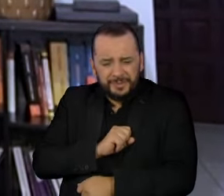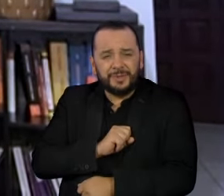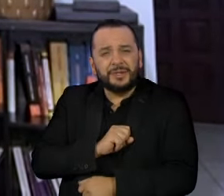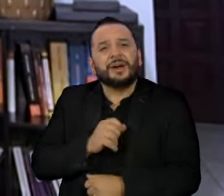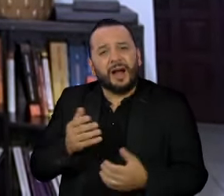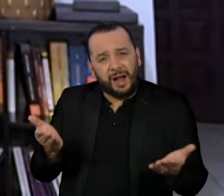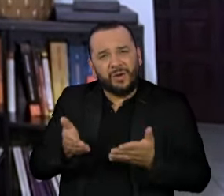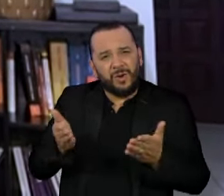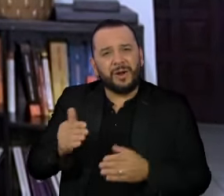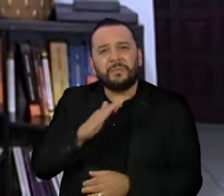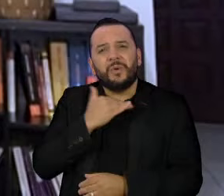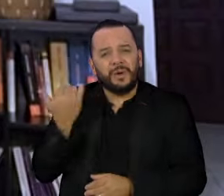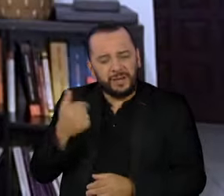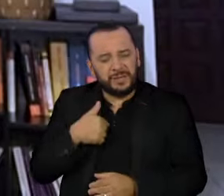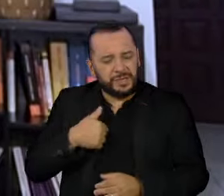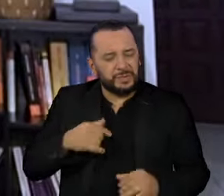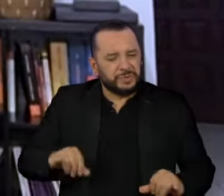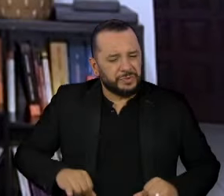feel grateful to have had that love it's there too it's